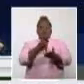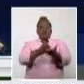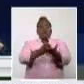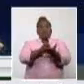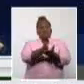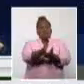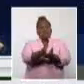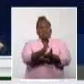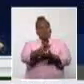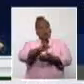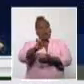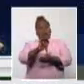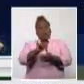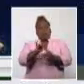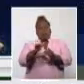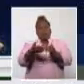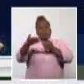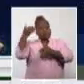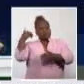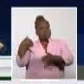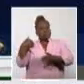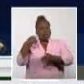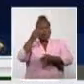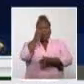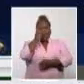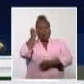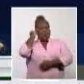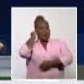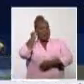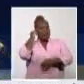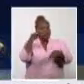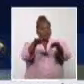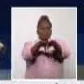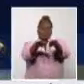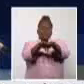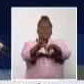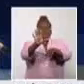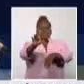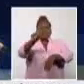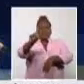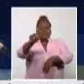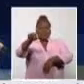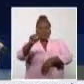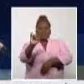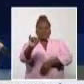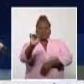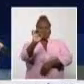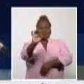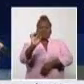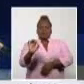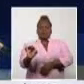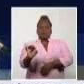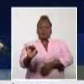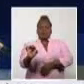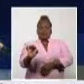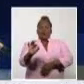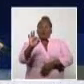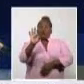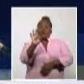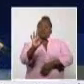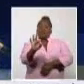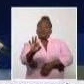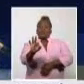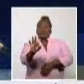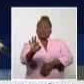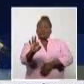cases diagnosed were asymptomatic. Hence the importance of this group